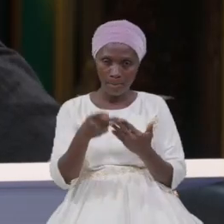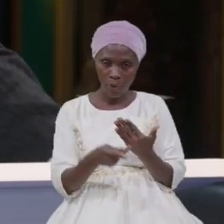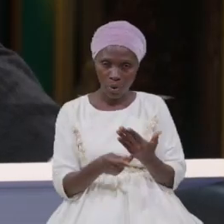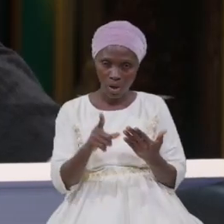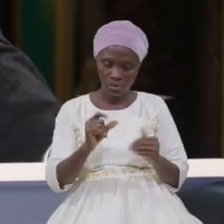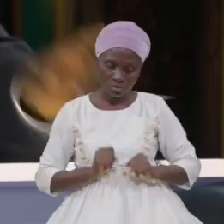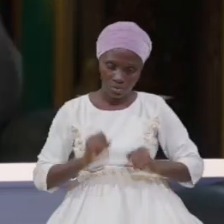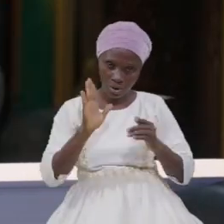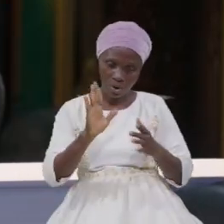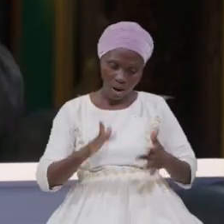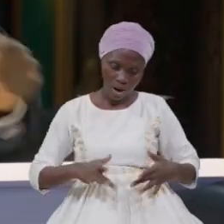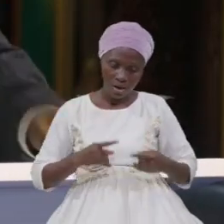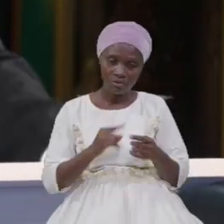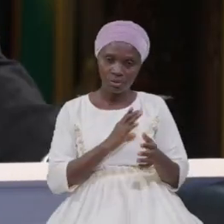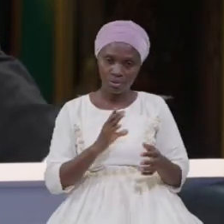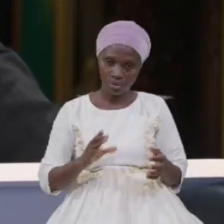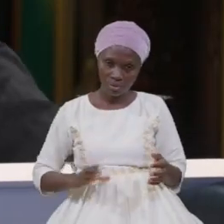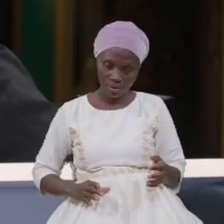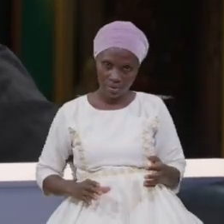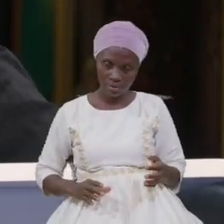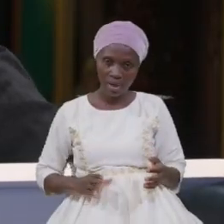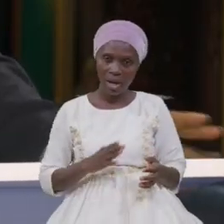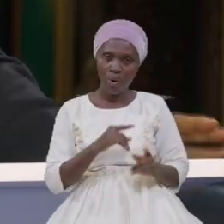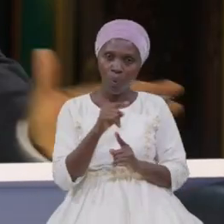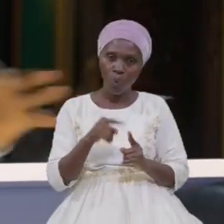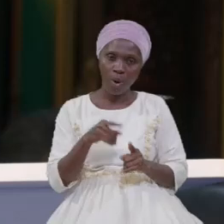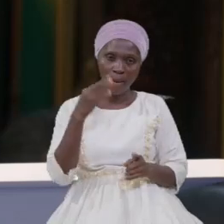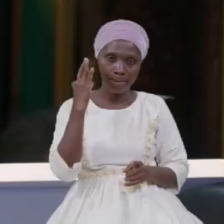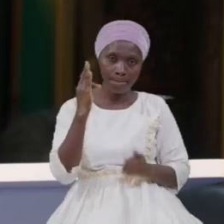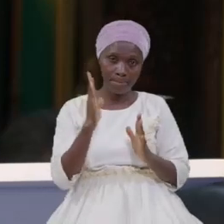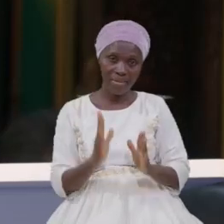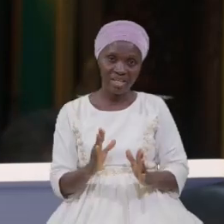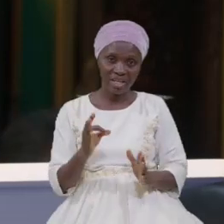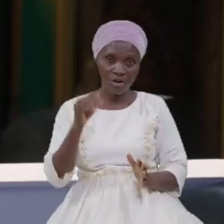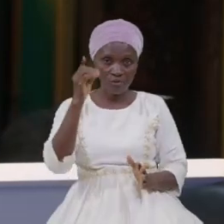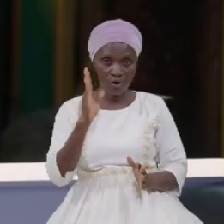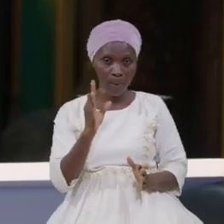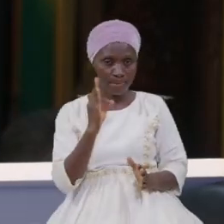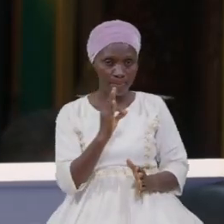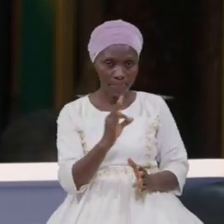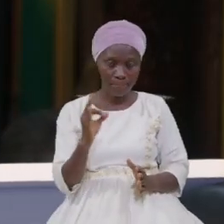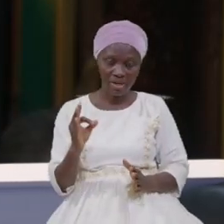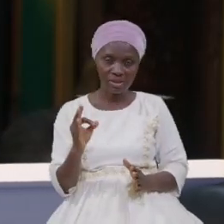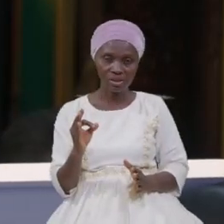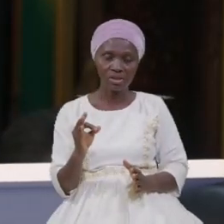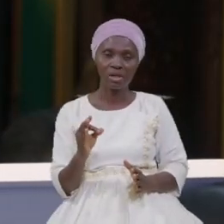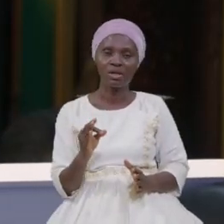Christ when the servant of God preached. Those of you in other locations, please do the